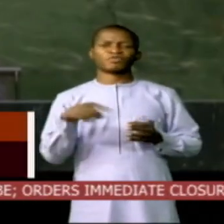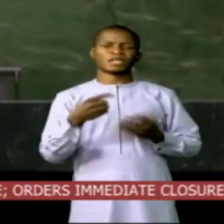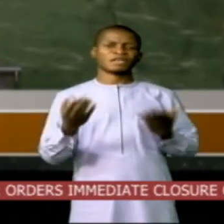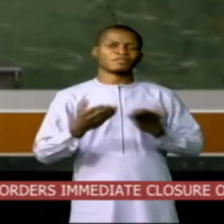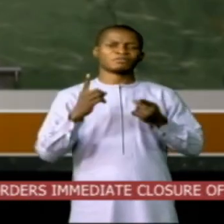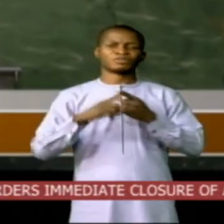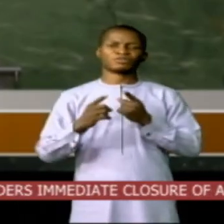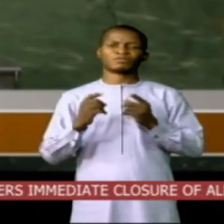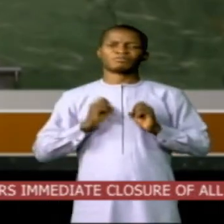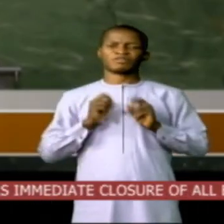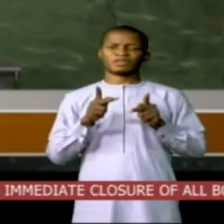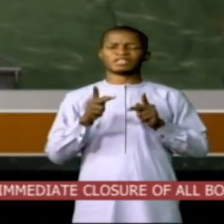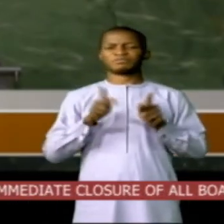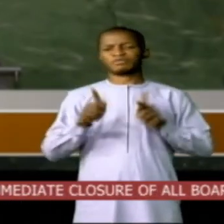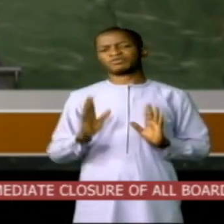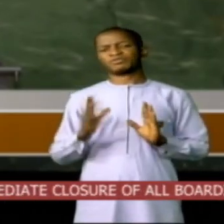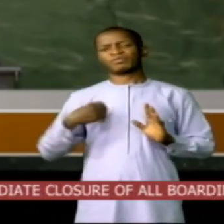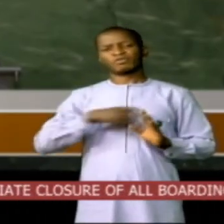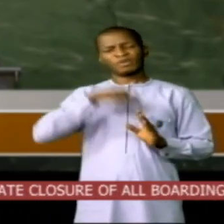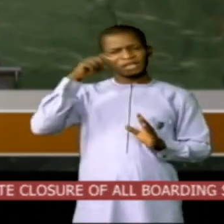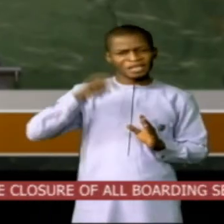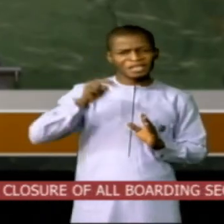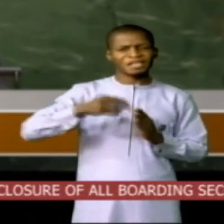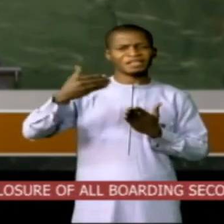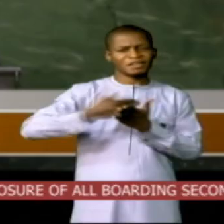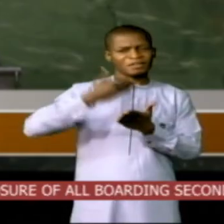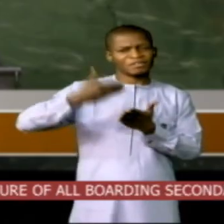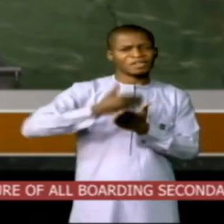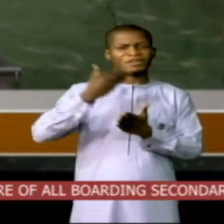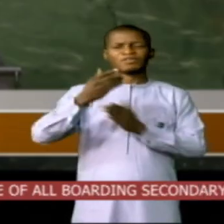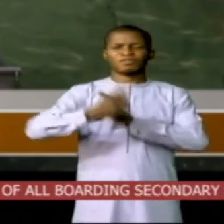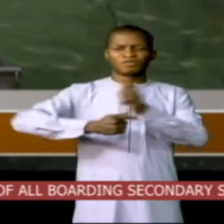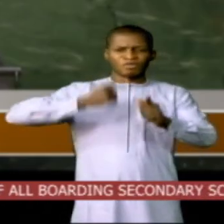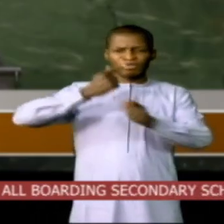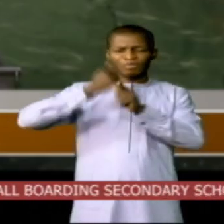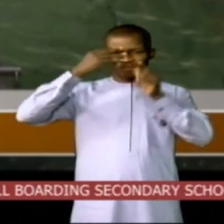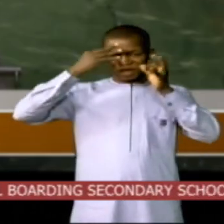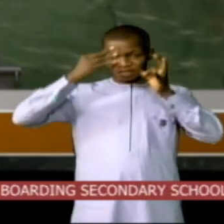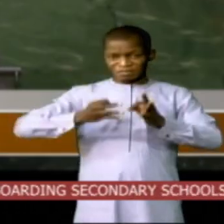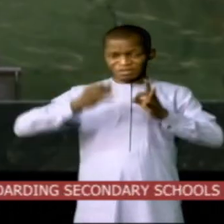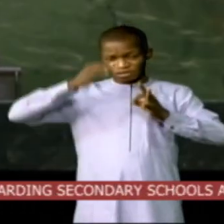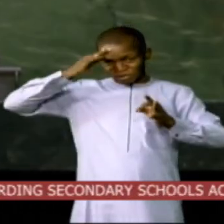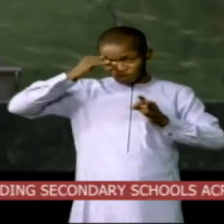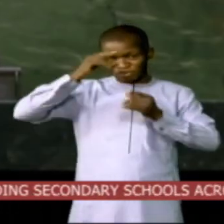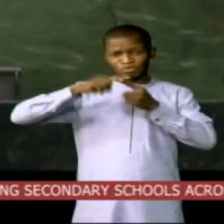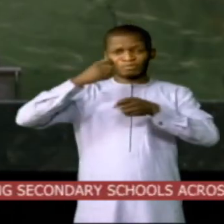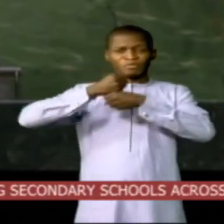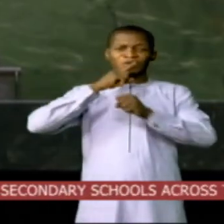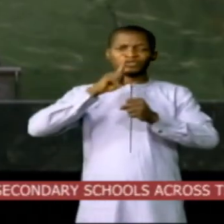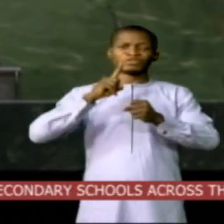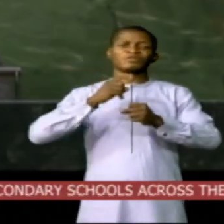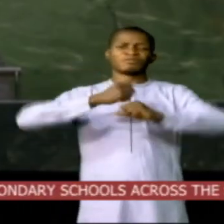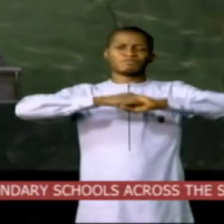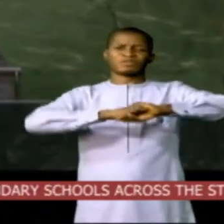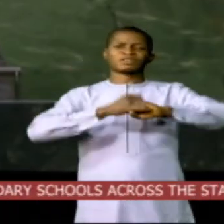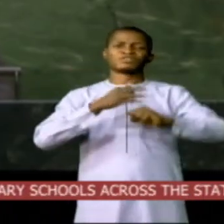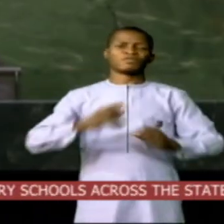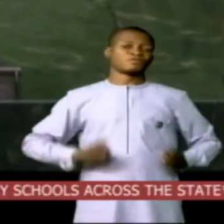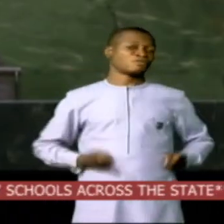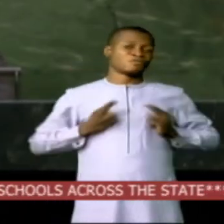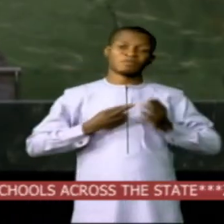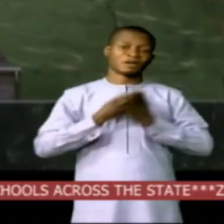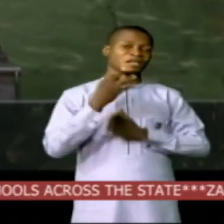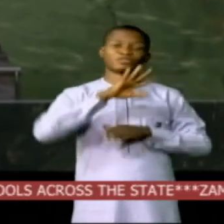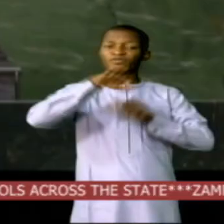few. We need renewed, concerted global determination to ensure the protection of human rights of all